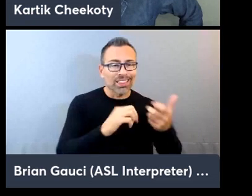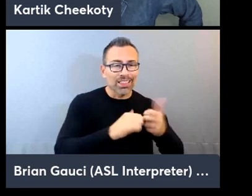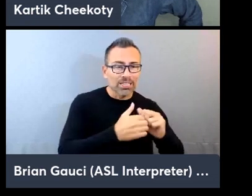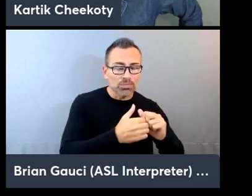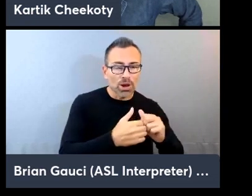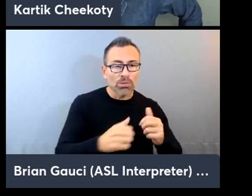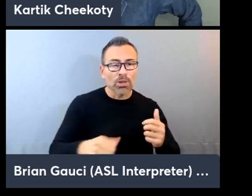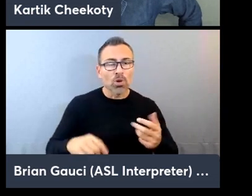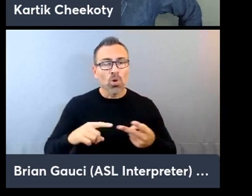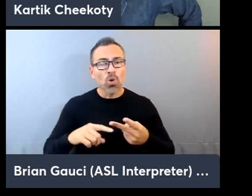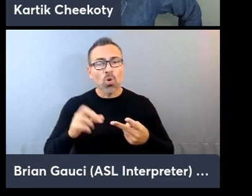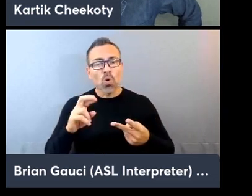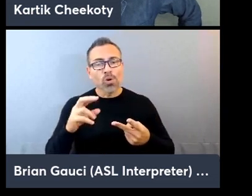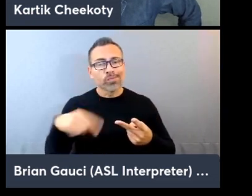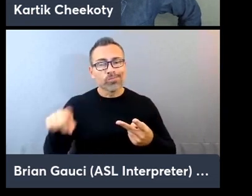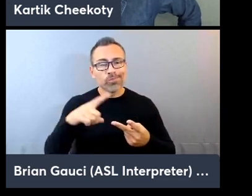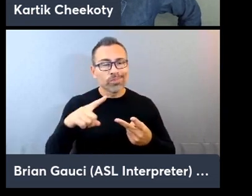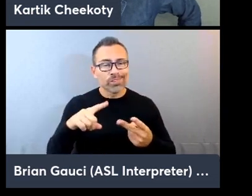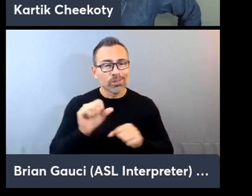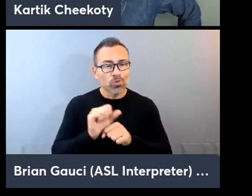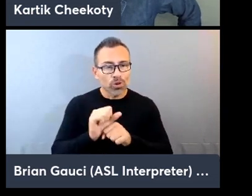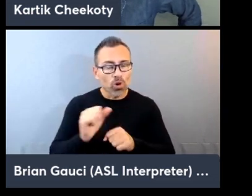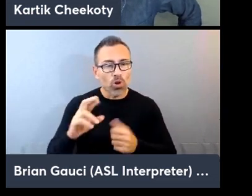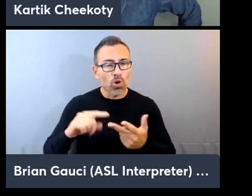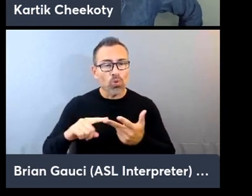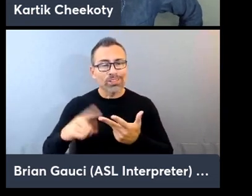we working on, what do we decide not to work on?